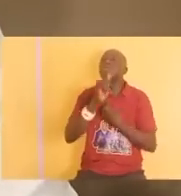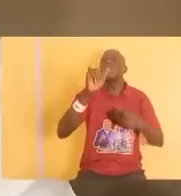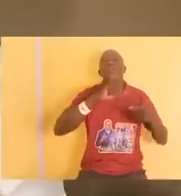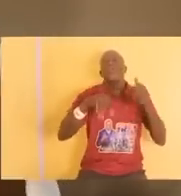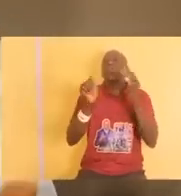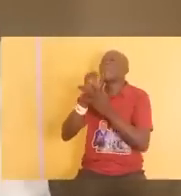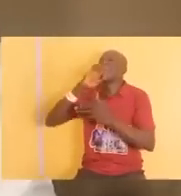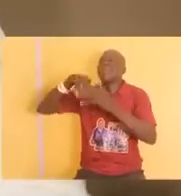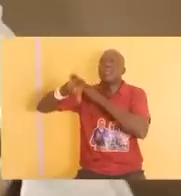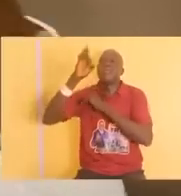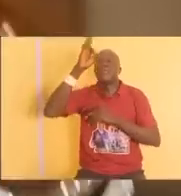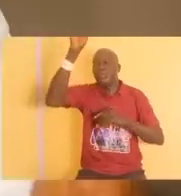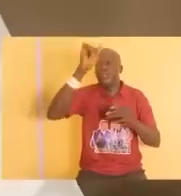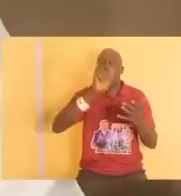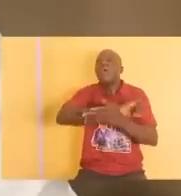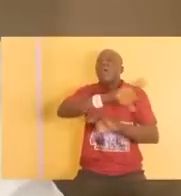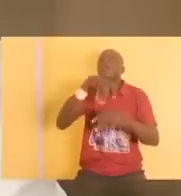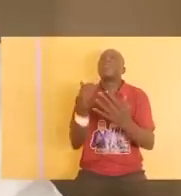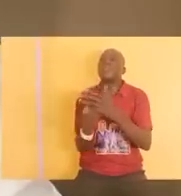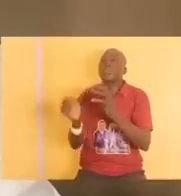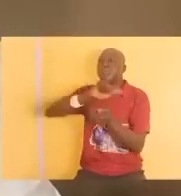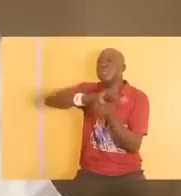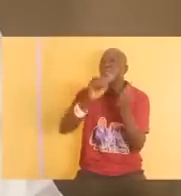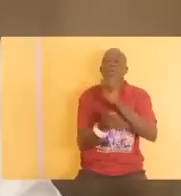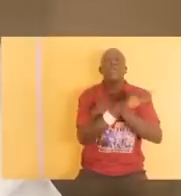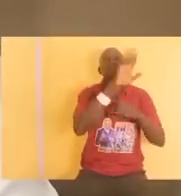just want to destroy your future. It's very dangerous.